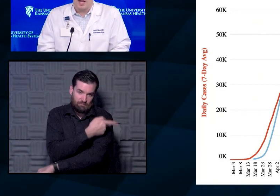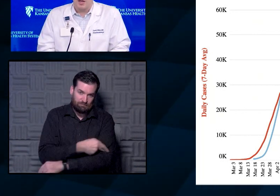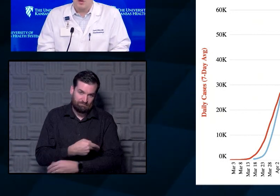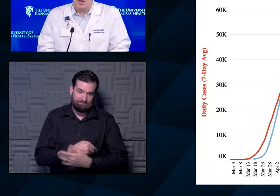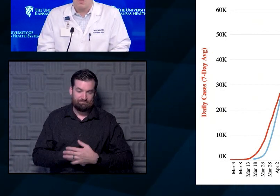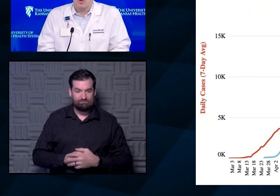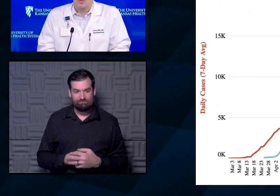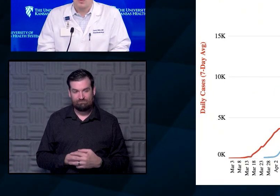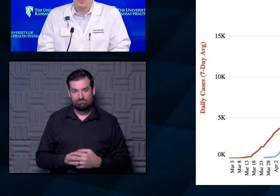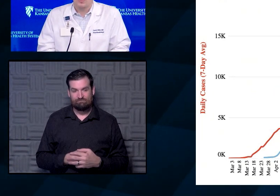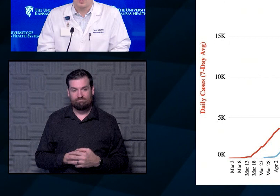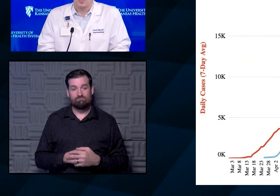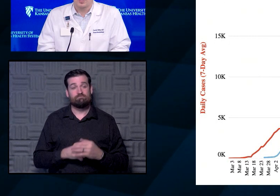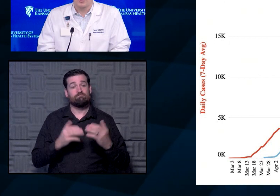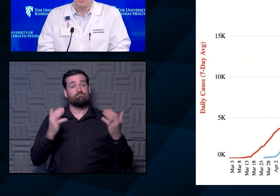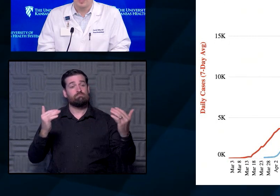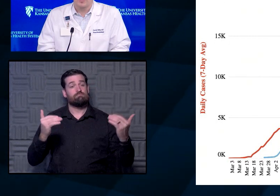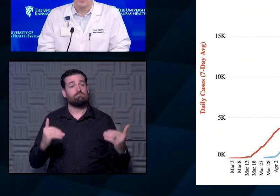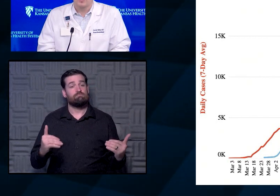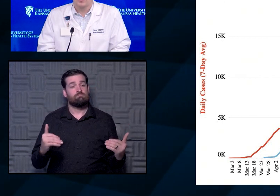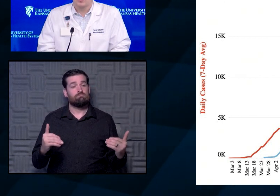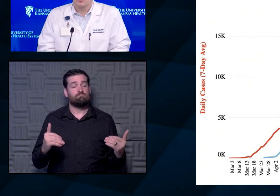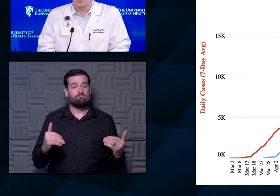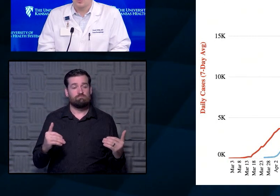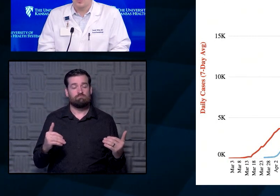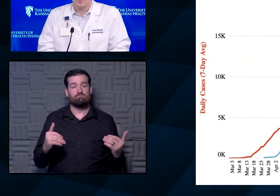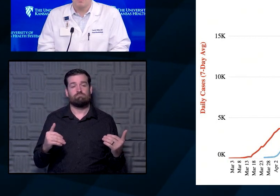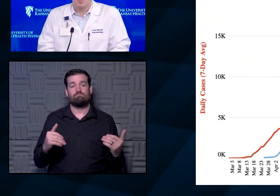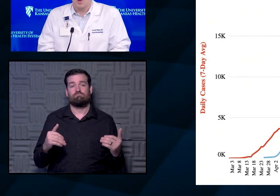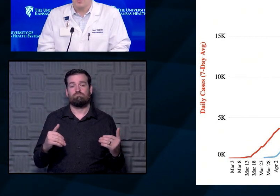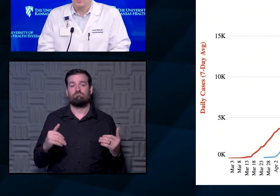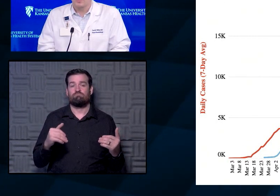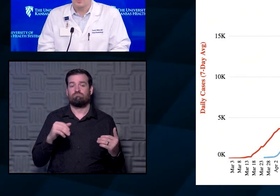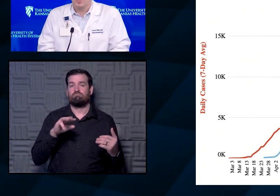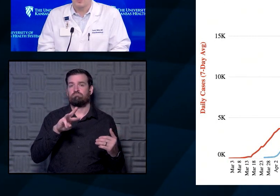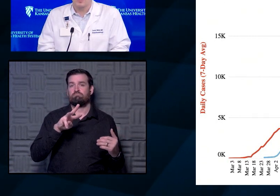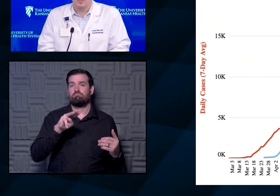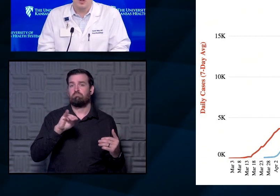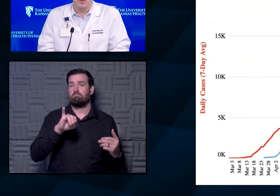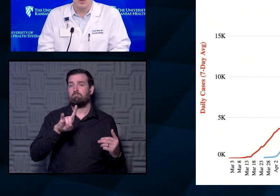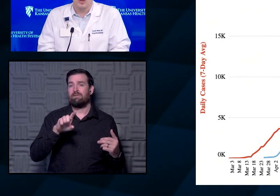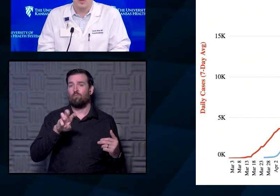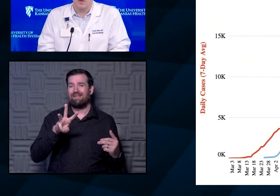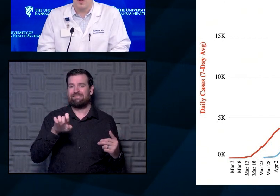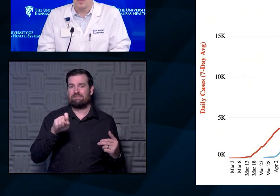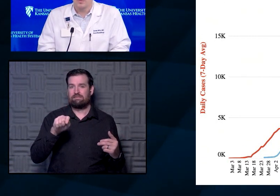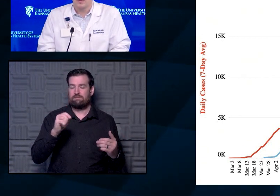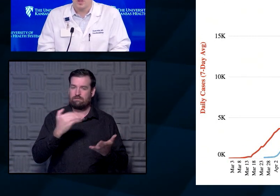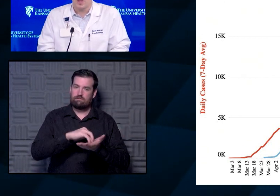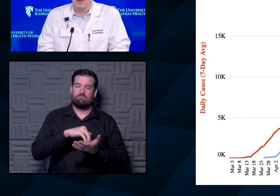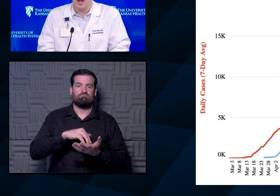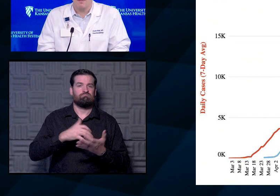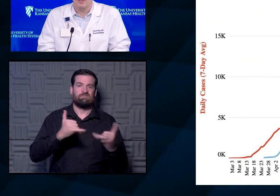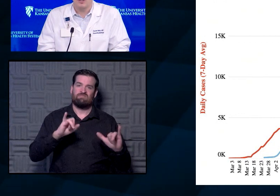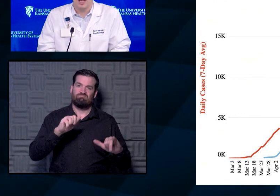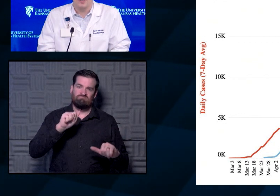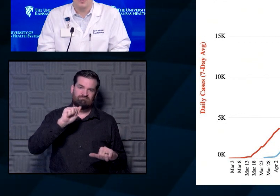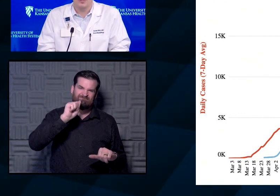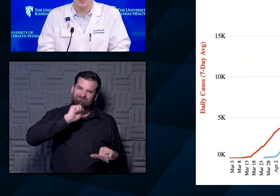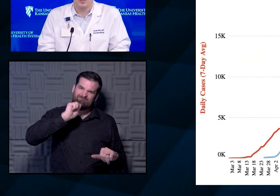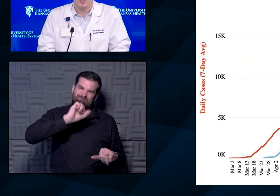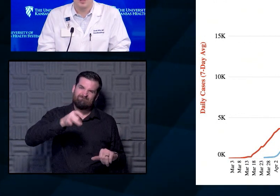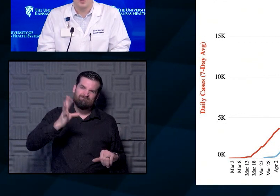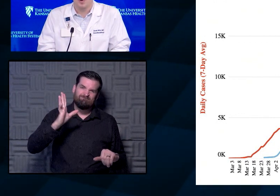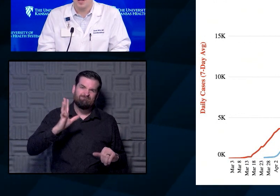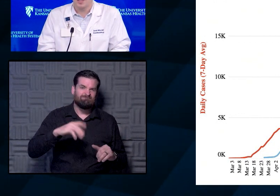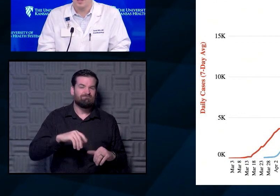next slide moves just a little bit to show that the Midwest continues to suffer. Things haven't